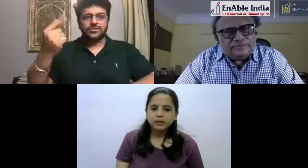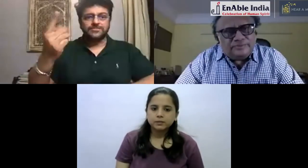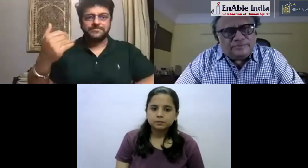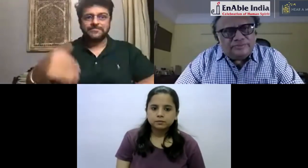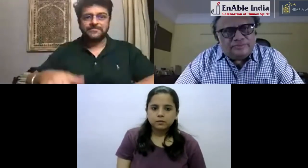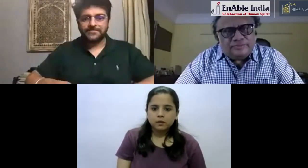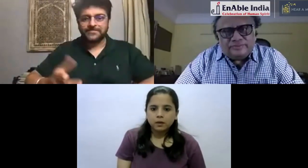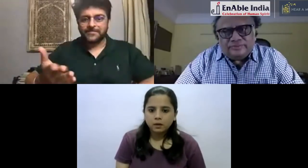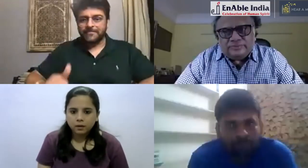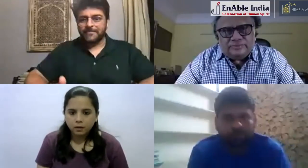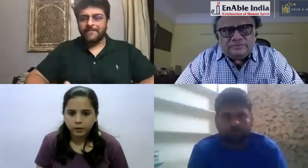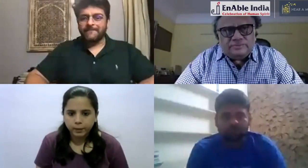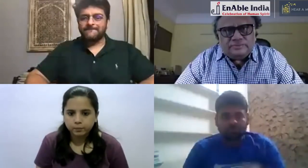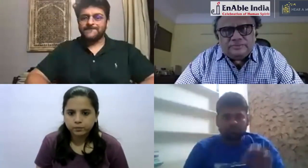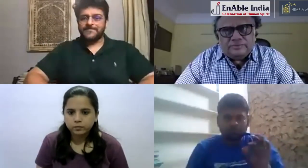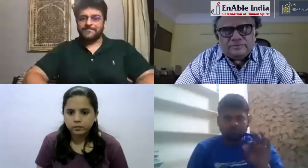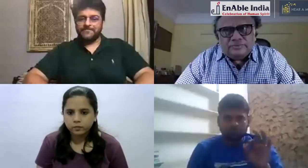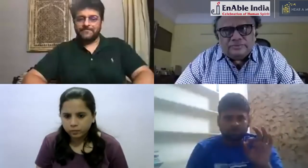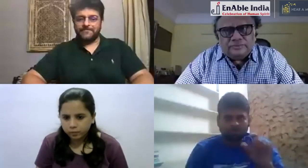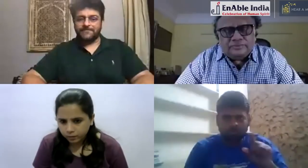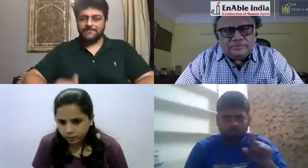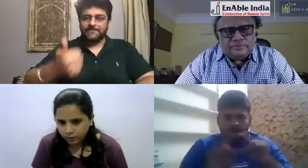Another one? Okay.